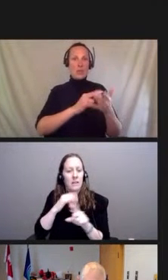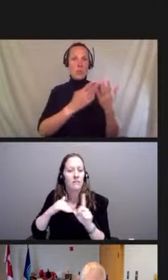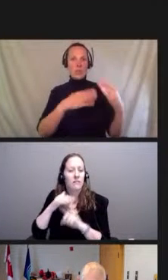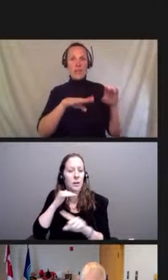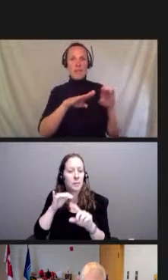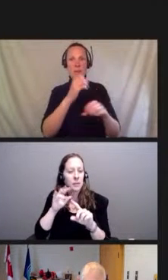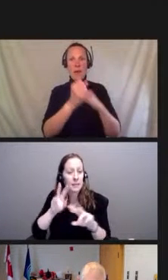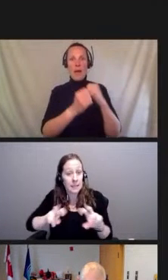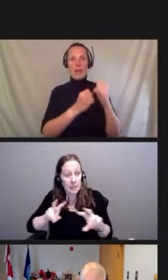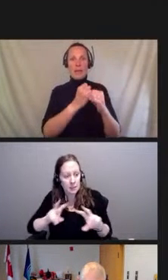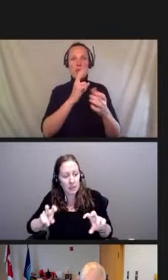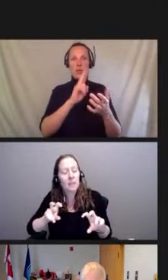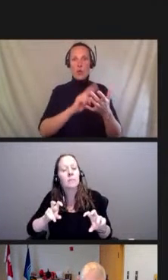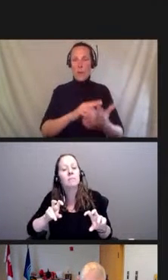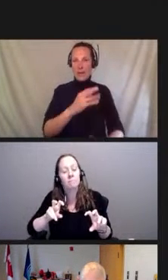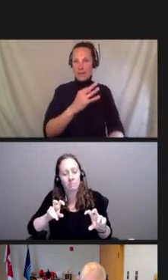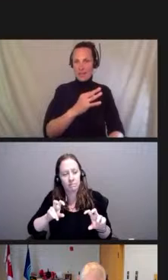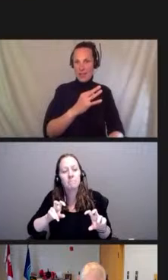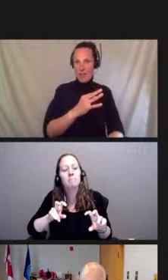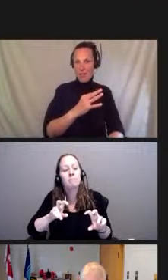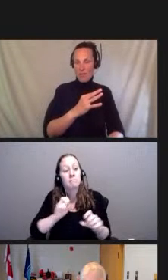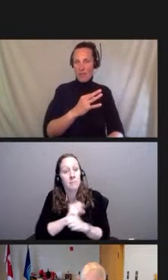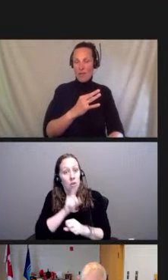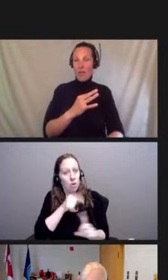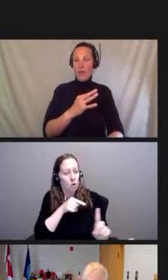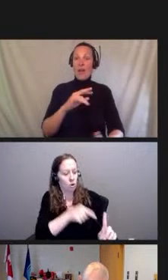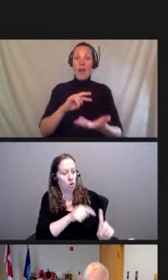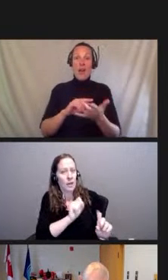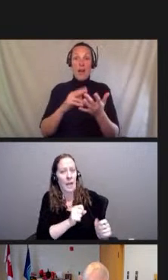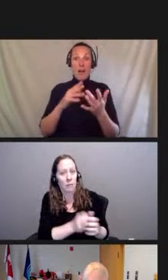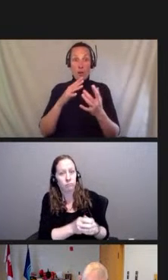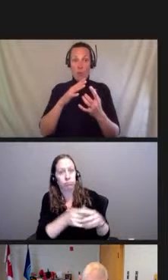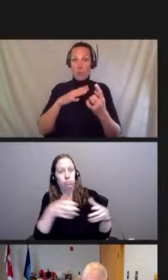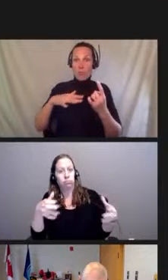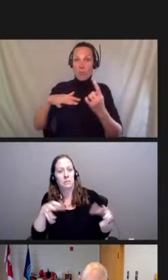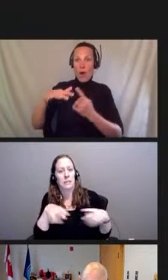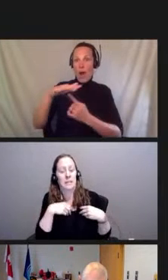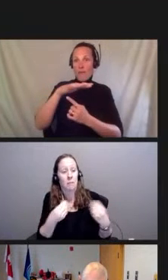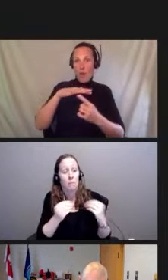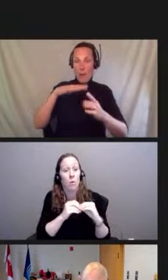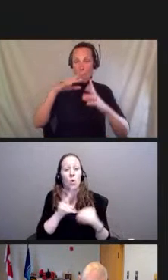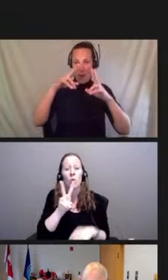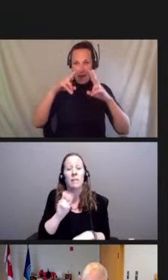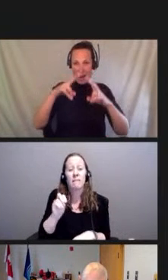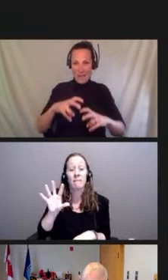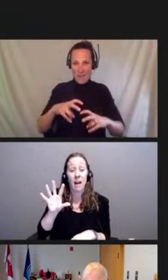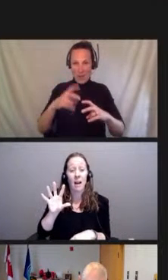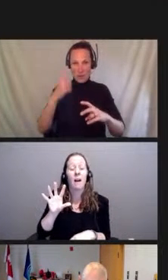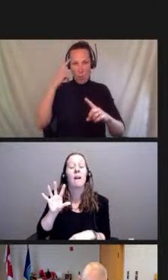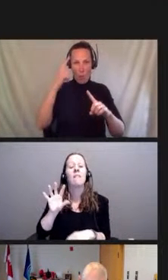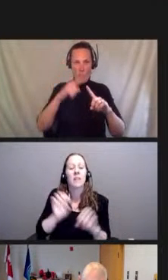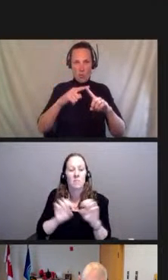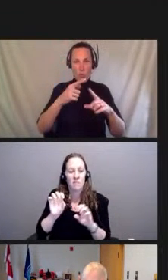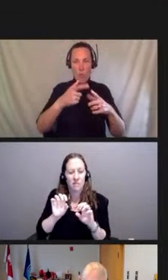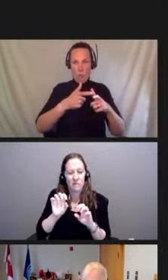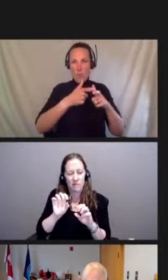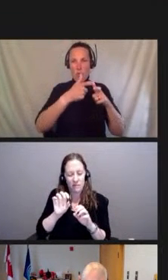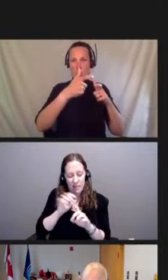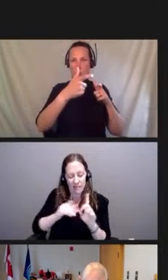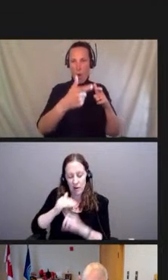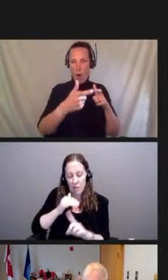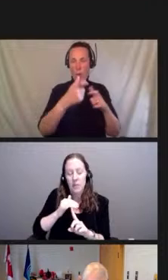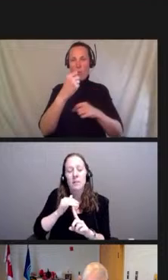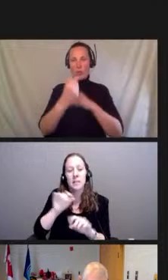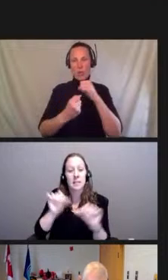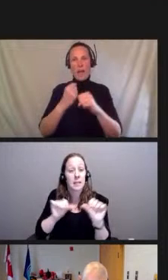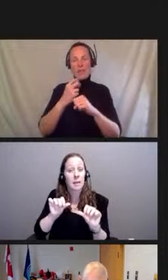the capacity of the landfill, and in 2005, an environmental assessment for the Trail Road landfill expansion was approved